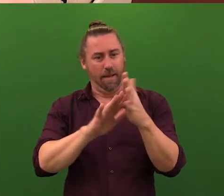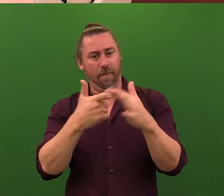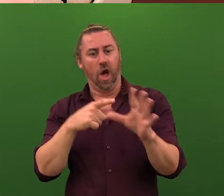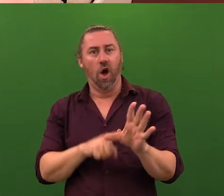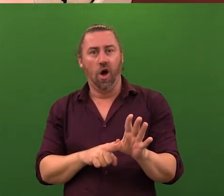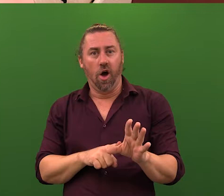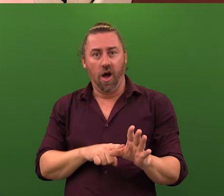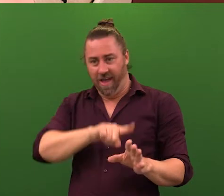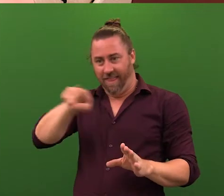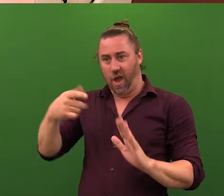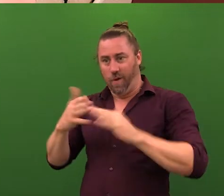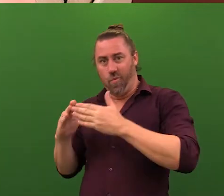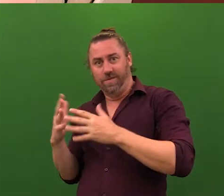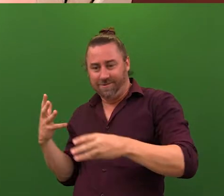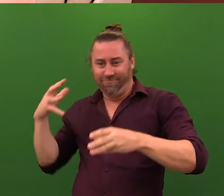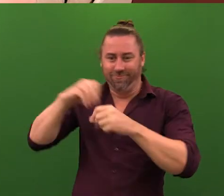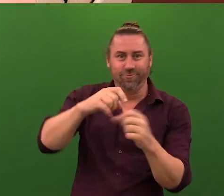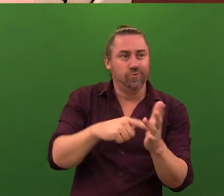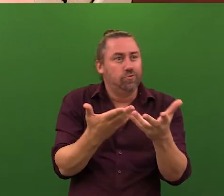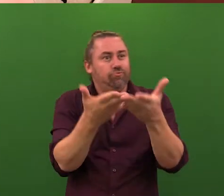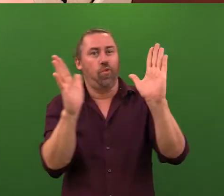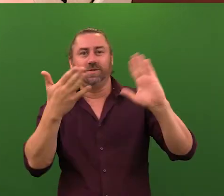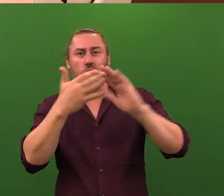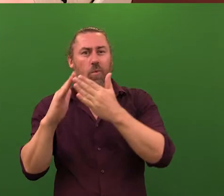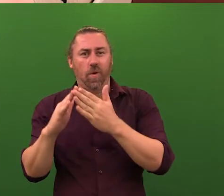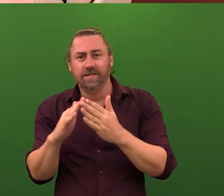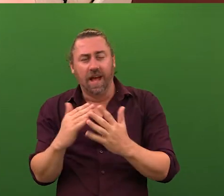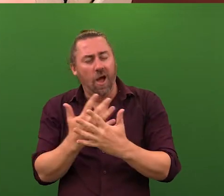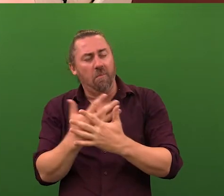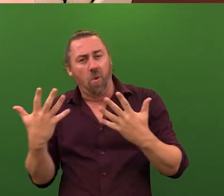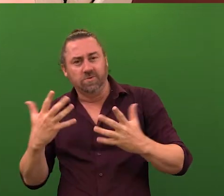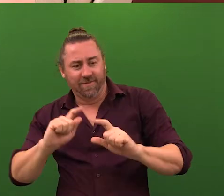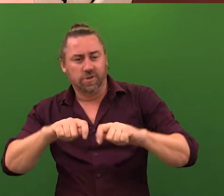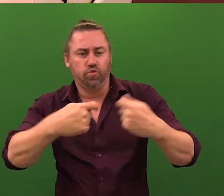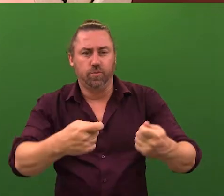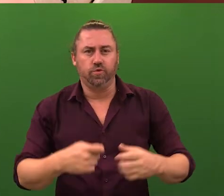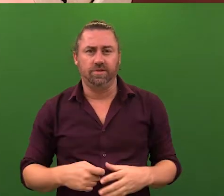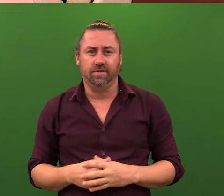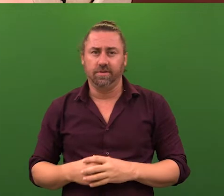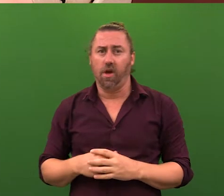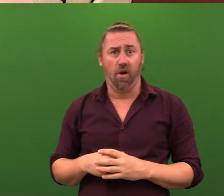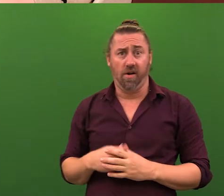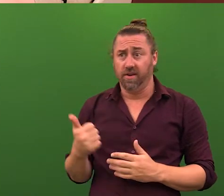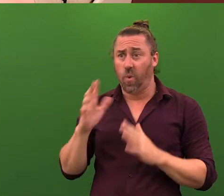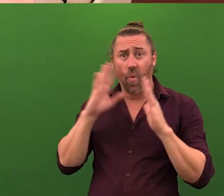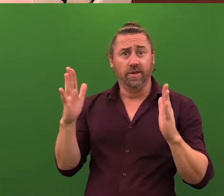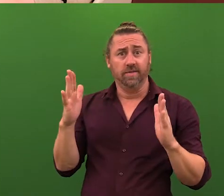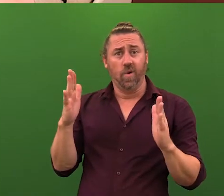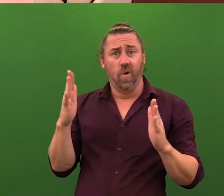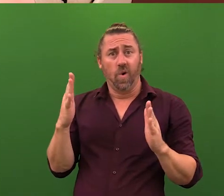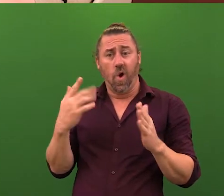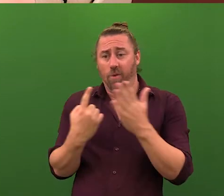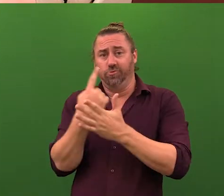how our communities have done so much. Yeah. And we still are doing so much. Absolutely. I think for me it's a great reminder